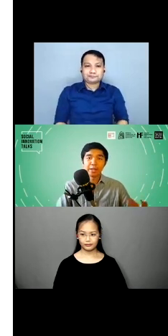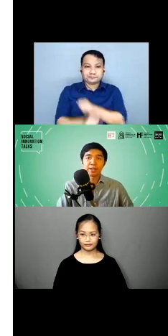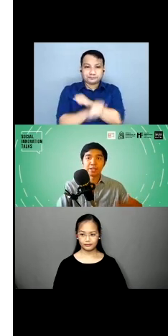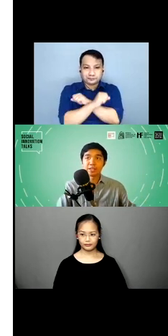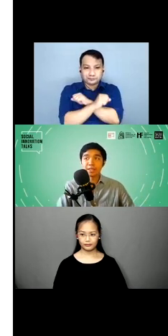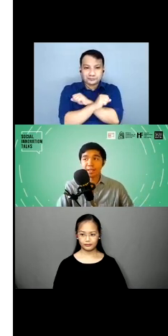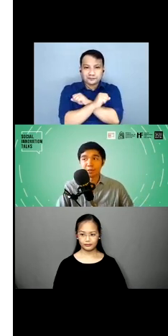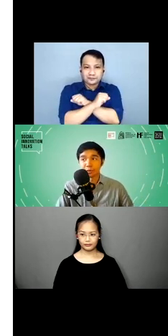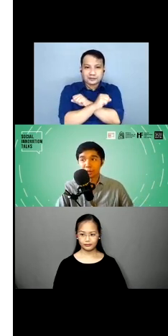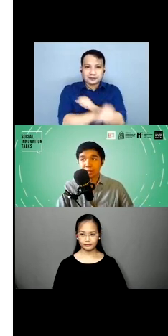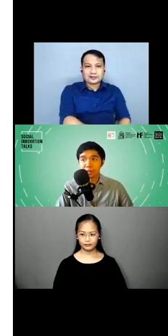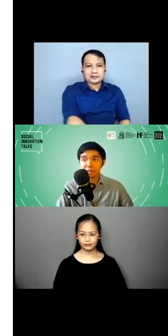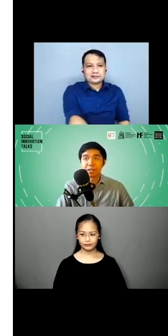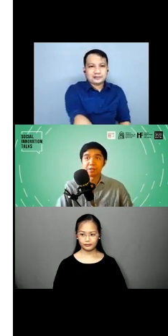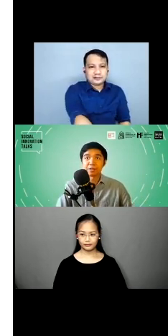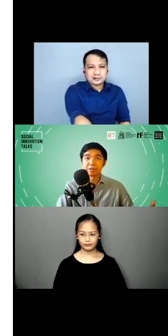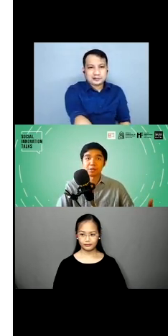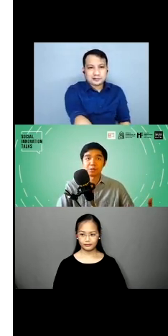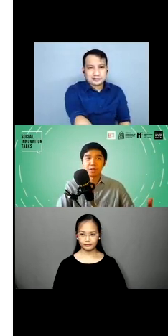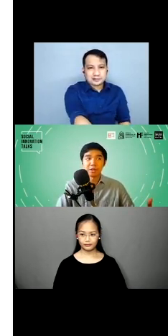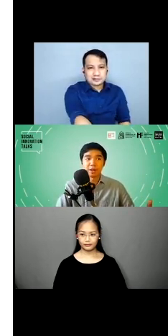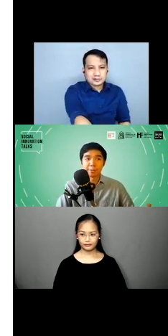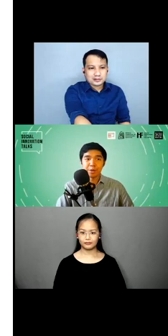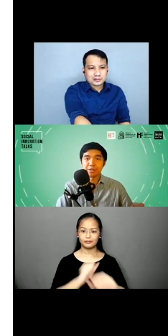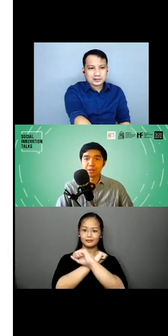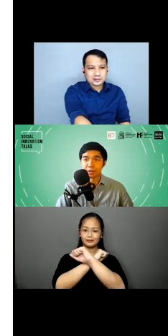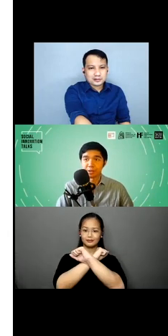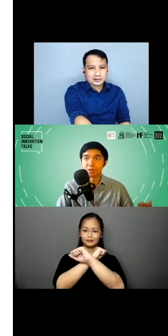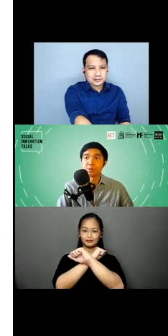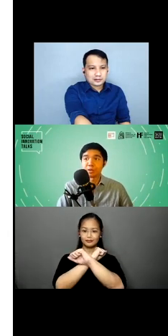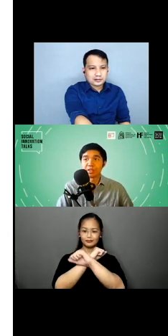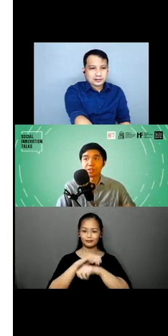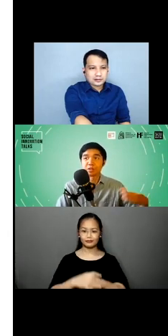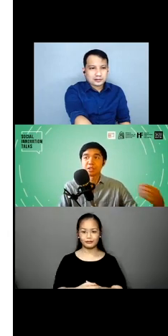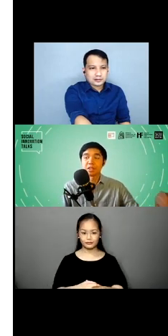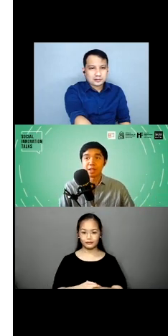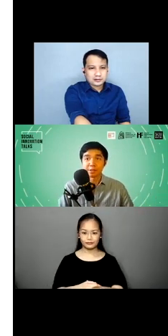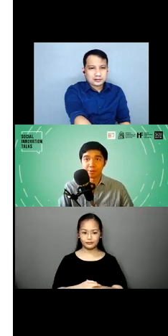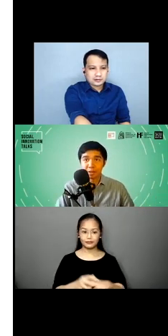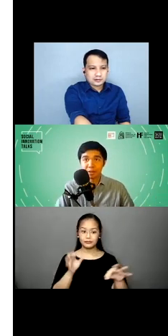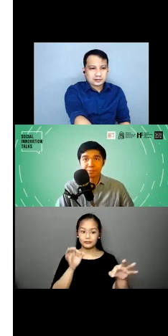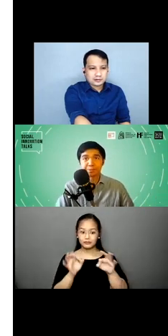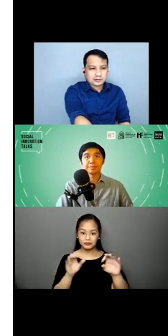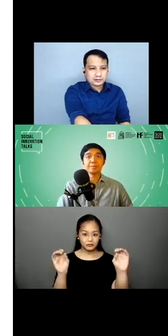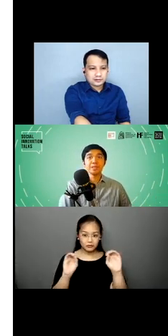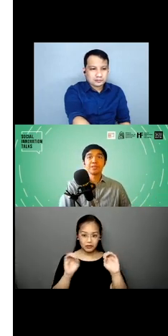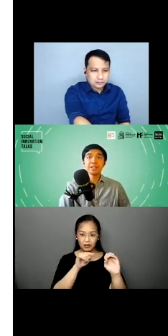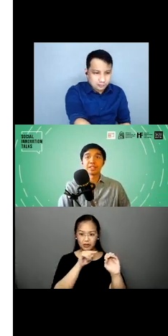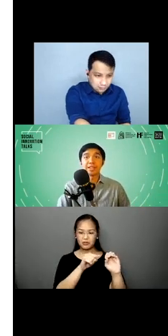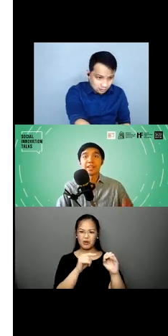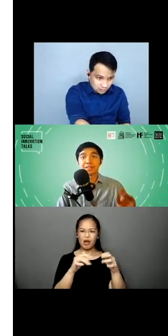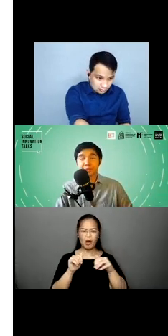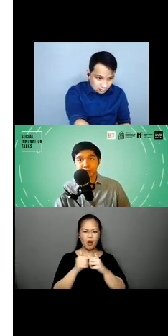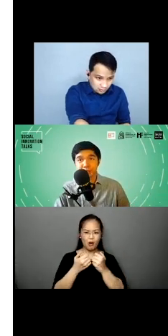we cannot sustain that growth because there is no profit to it. There's no motivation to continue that growth.